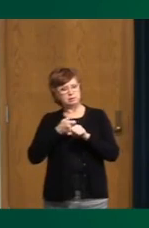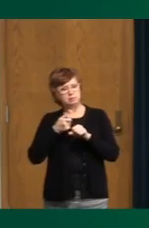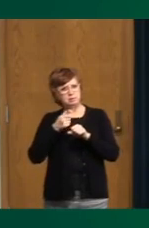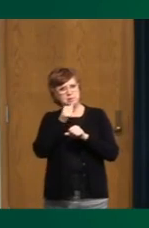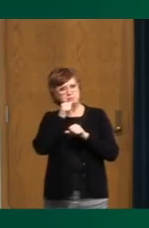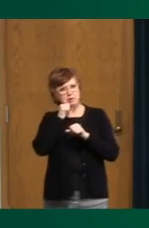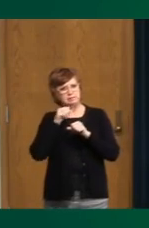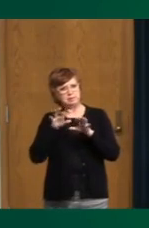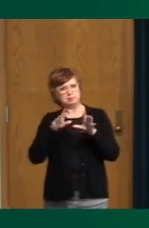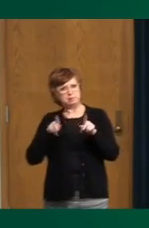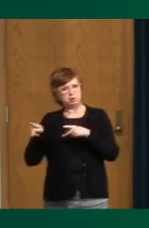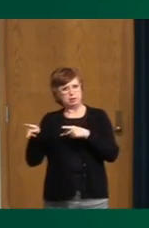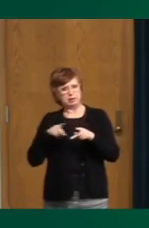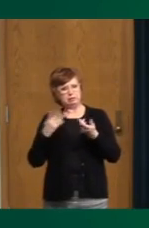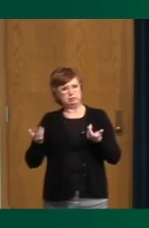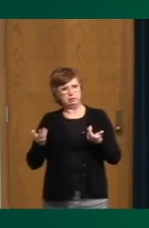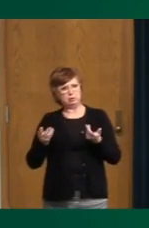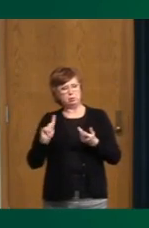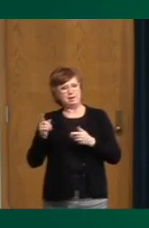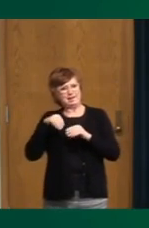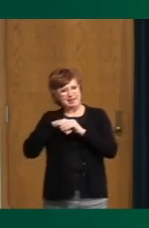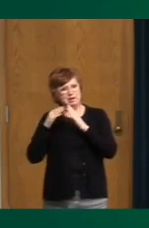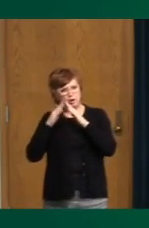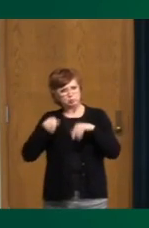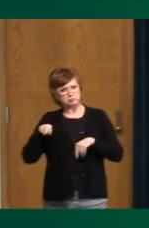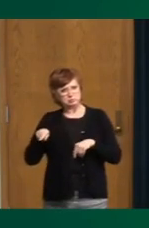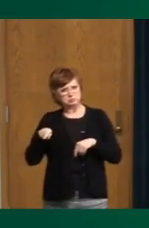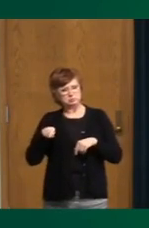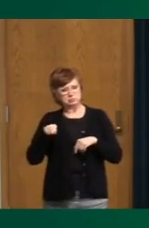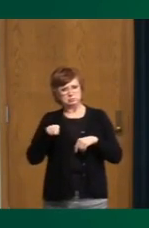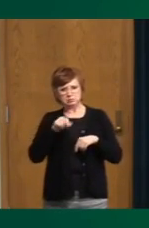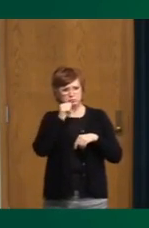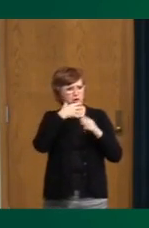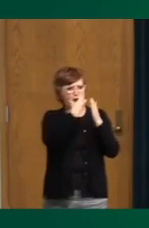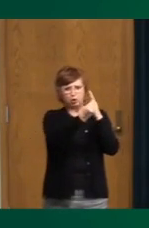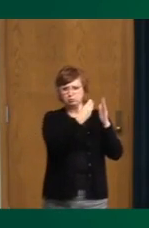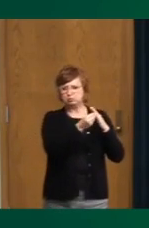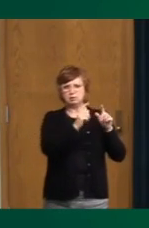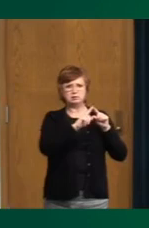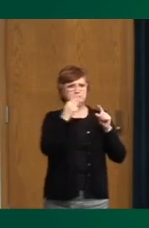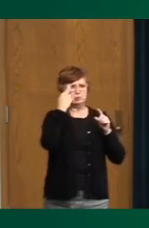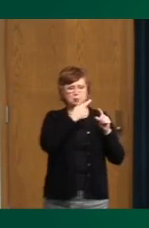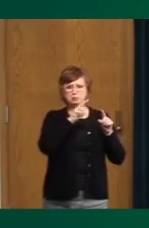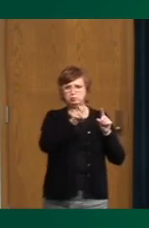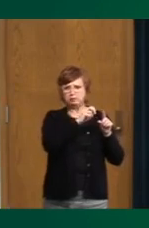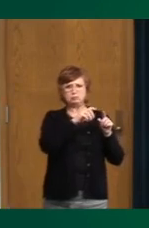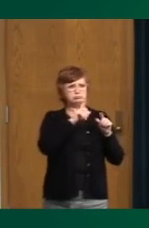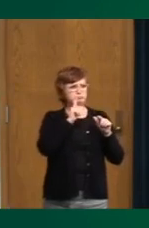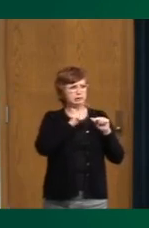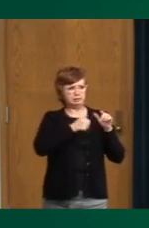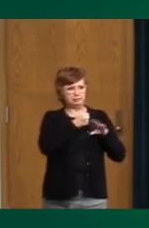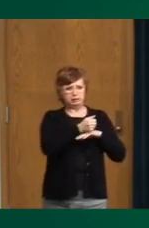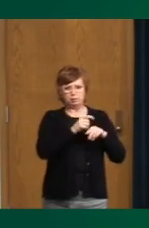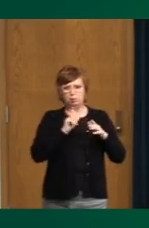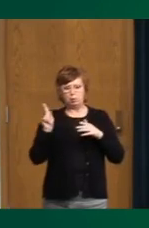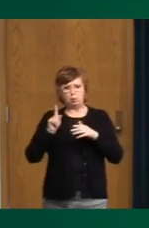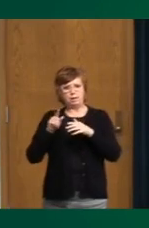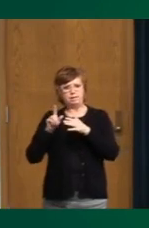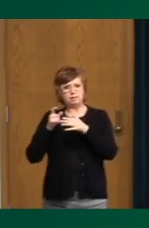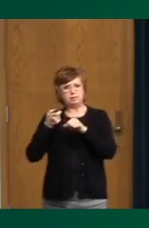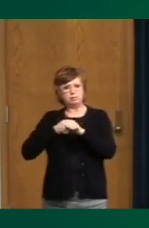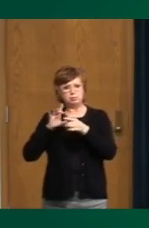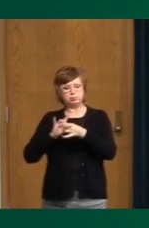households. In particular, over the course of the last few weeks, since the weather has turned colder, and we can no longer